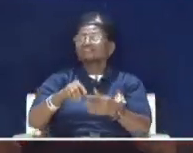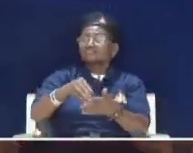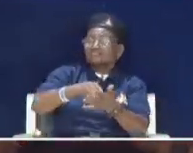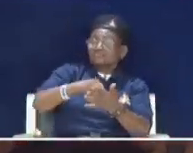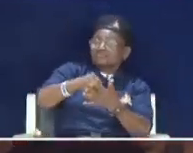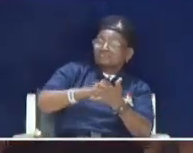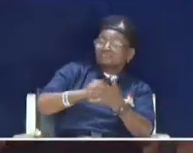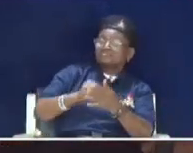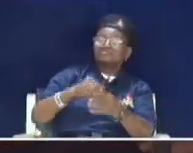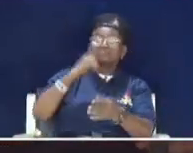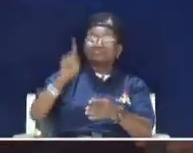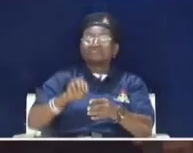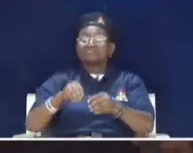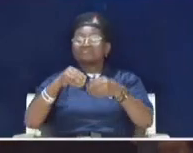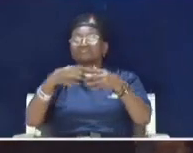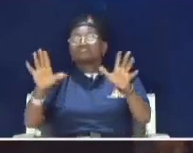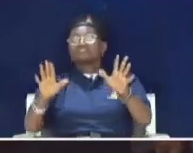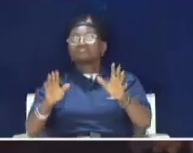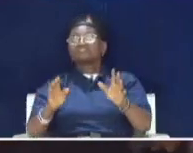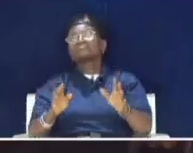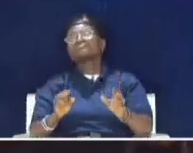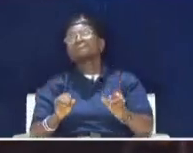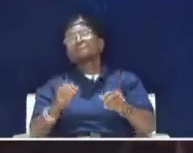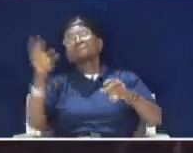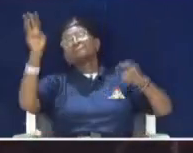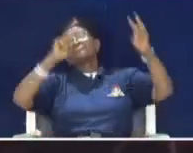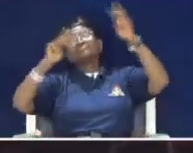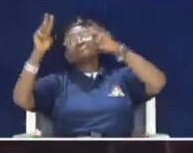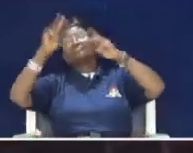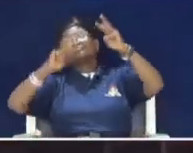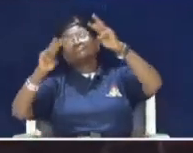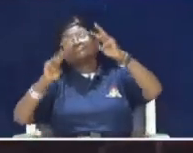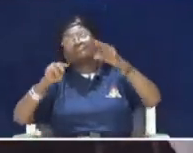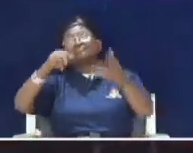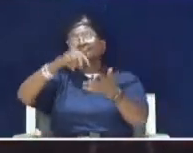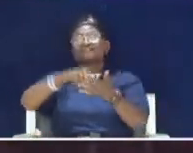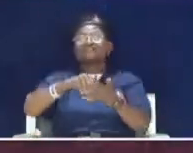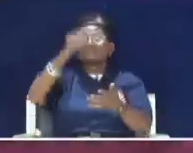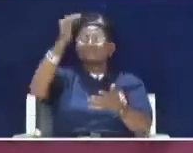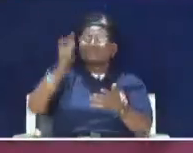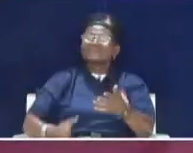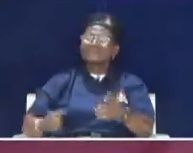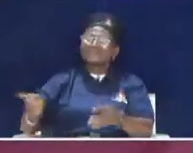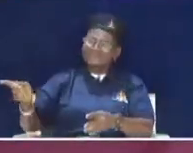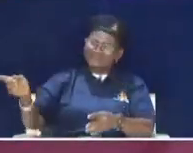who never lost a battle will stand by you.